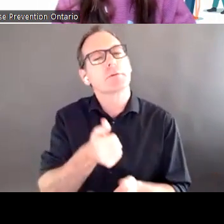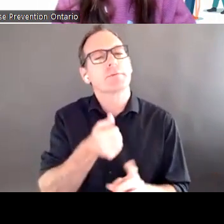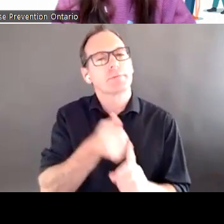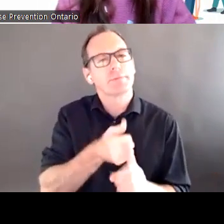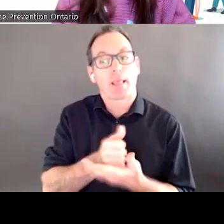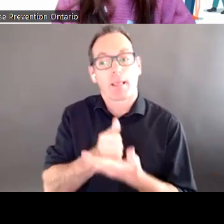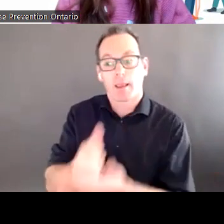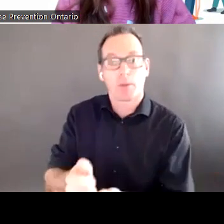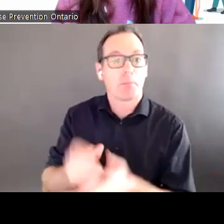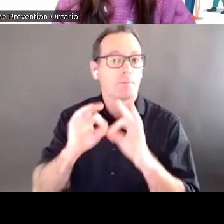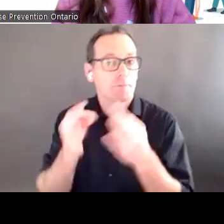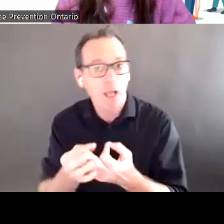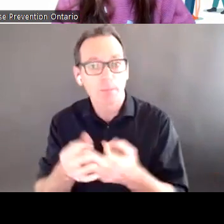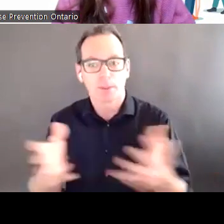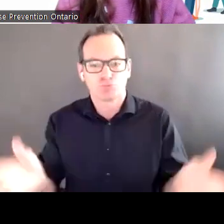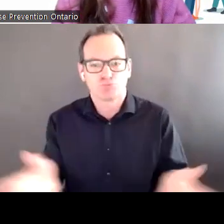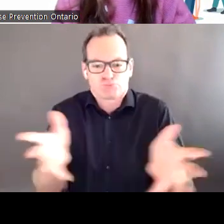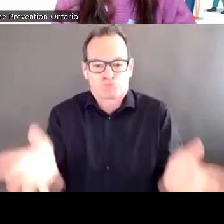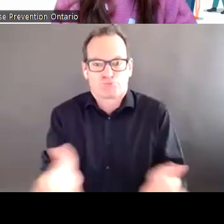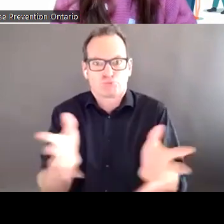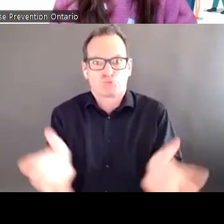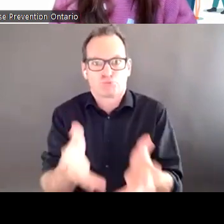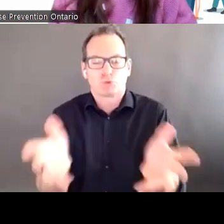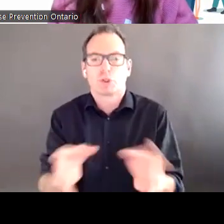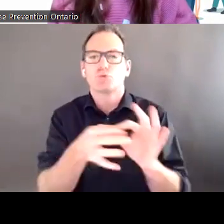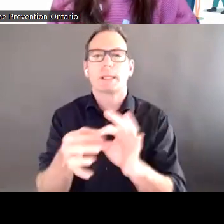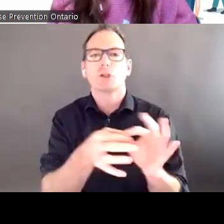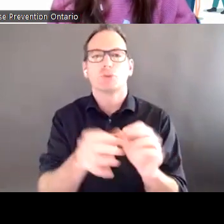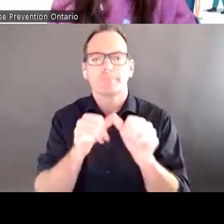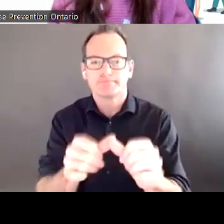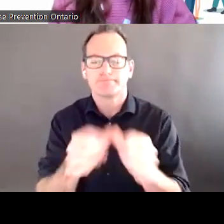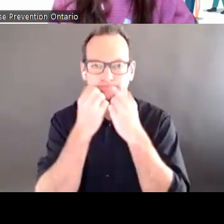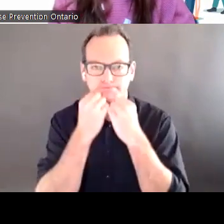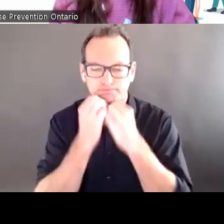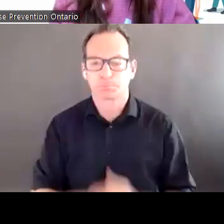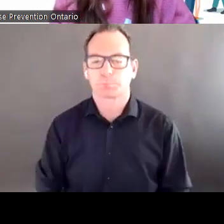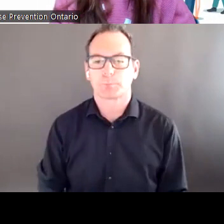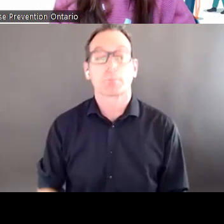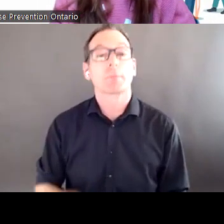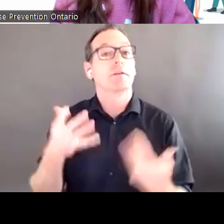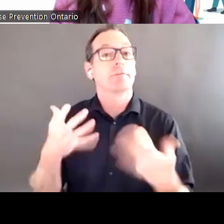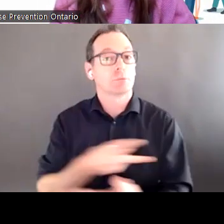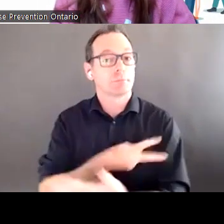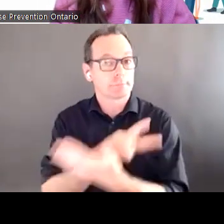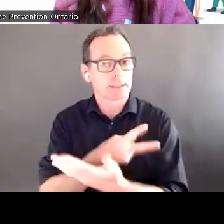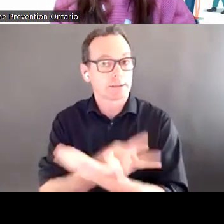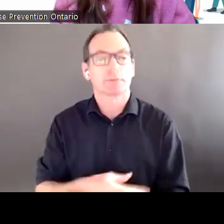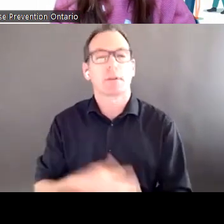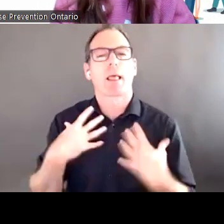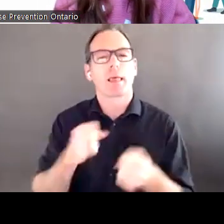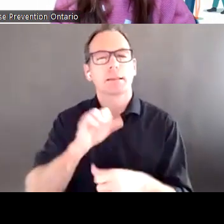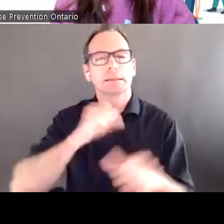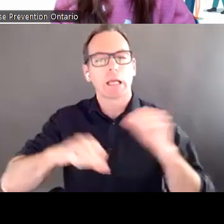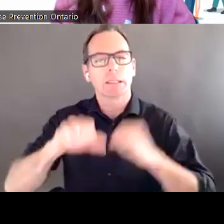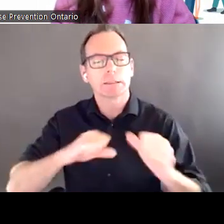and maintains relationships. She's completed her Master's of Health Sciences and Bioethics from